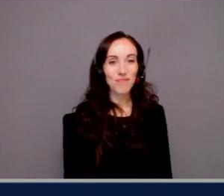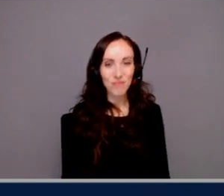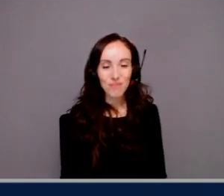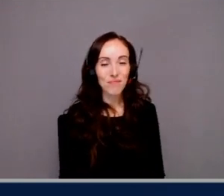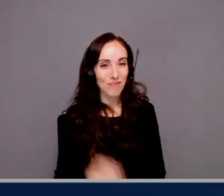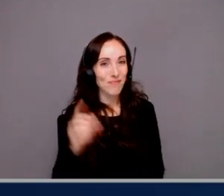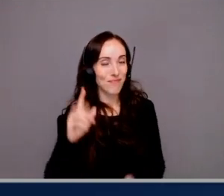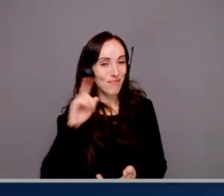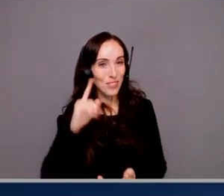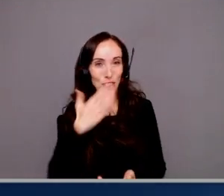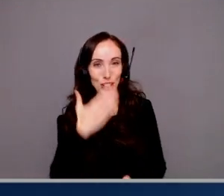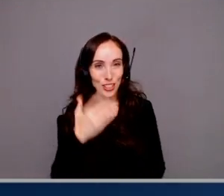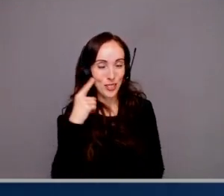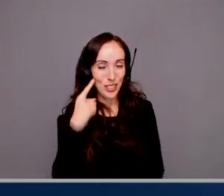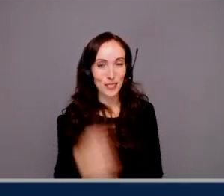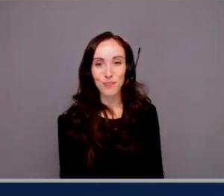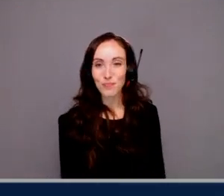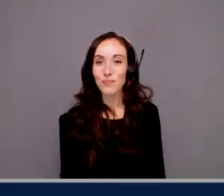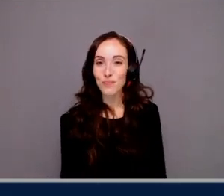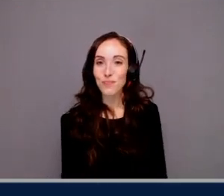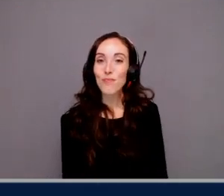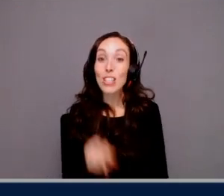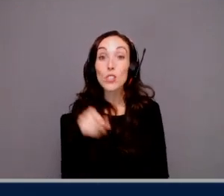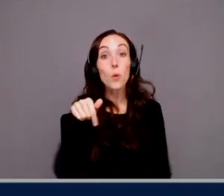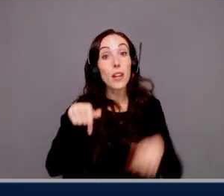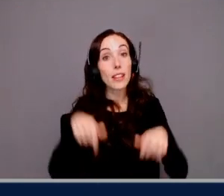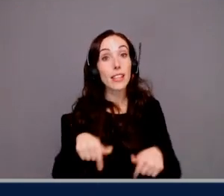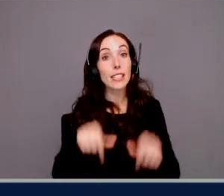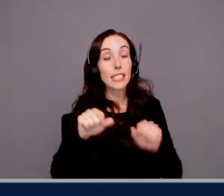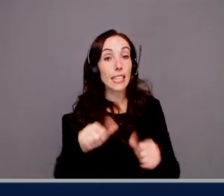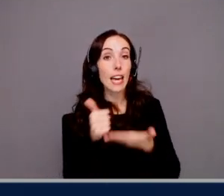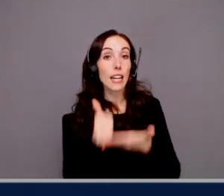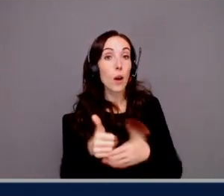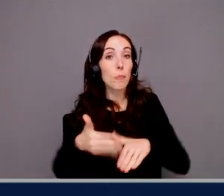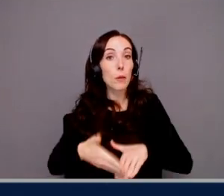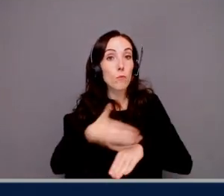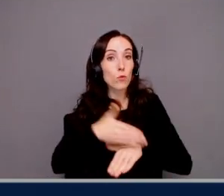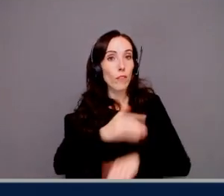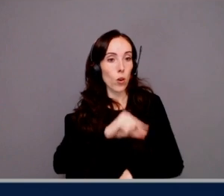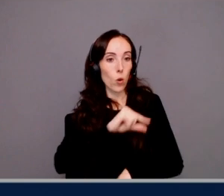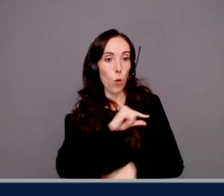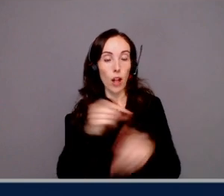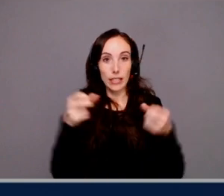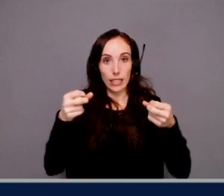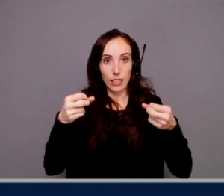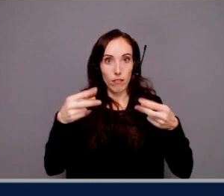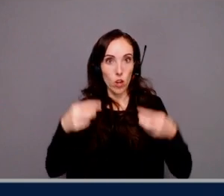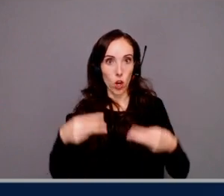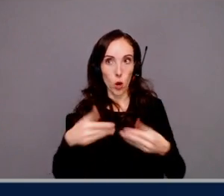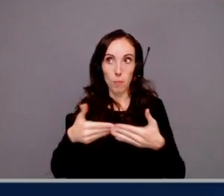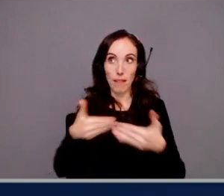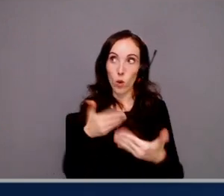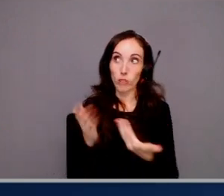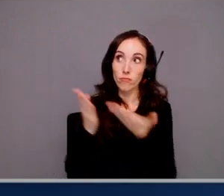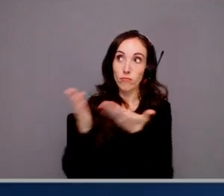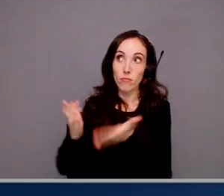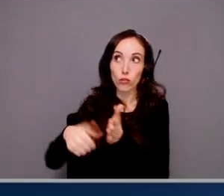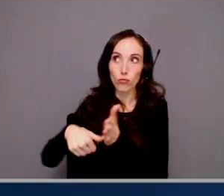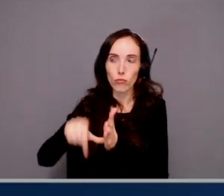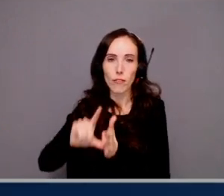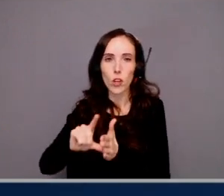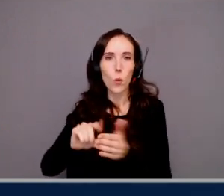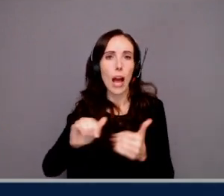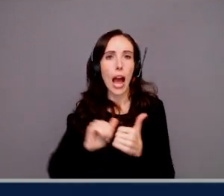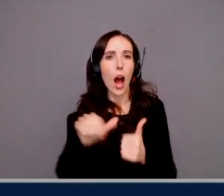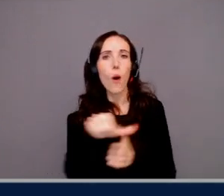one thing you've highlighted is that this can help to improve the quality of code before it goes for review. Right. How else do you see this,